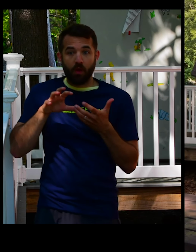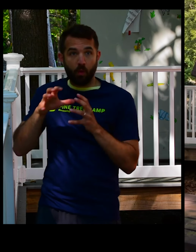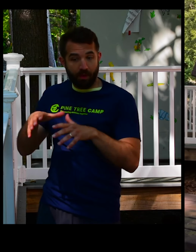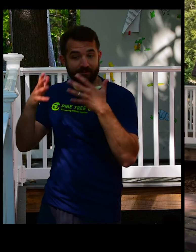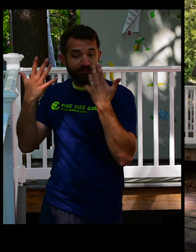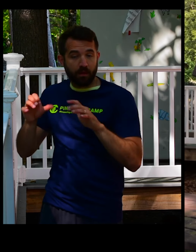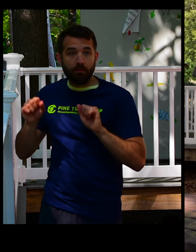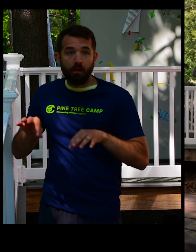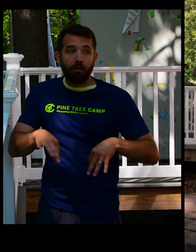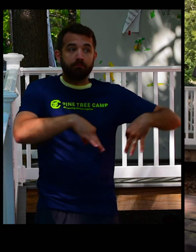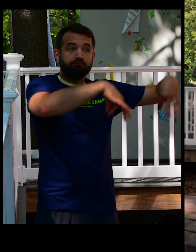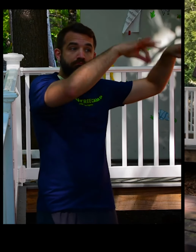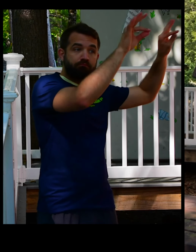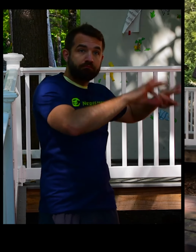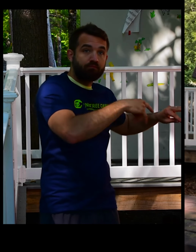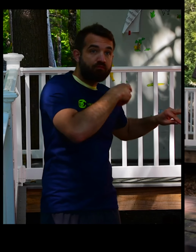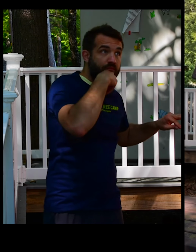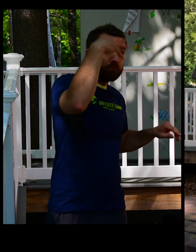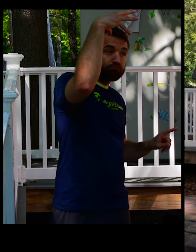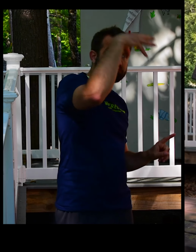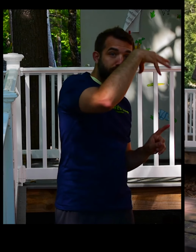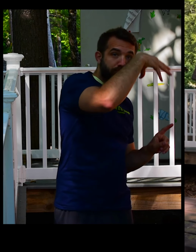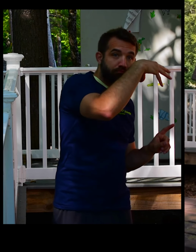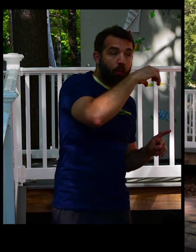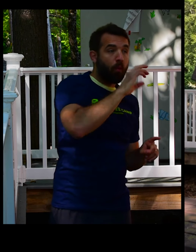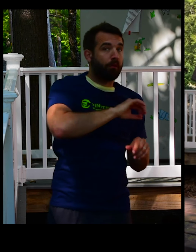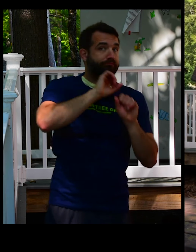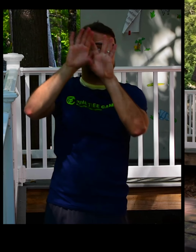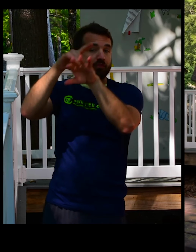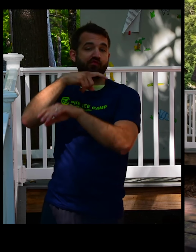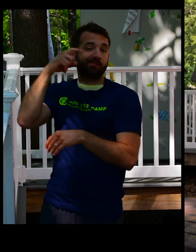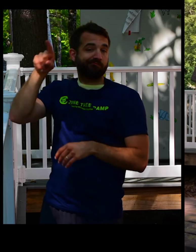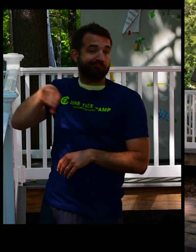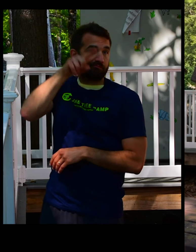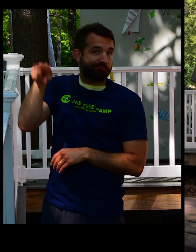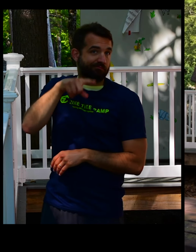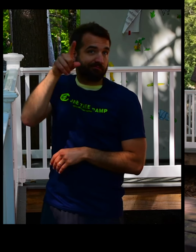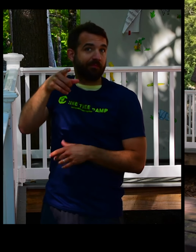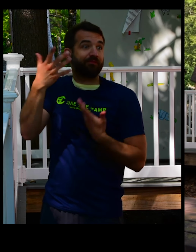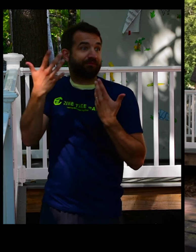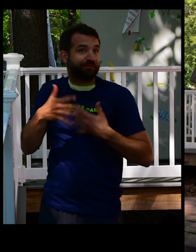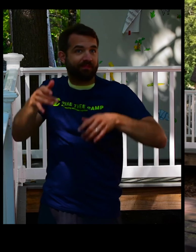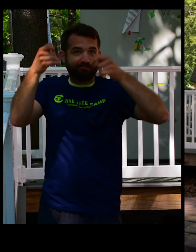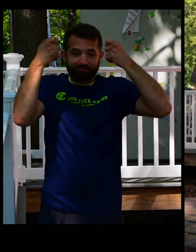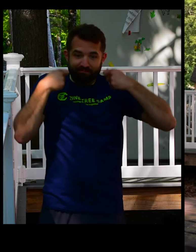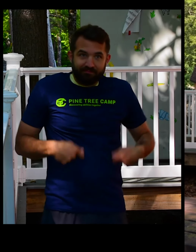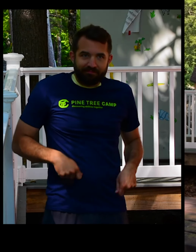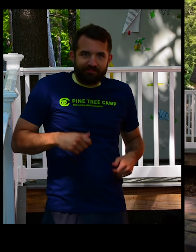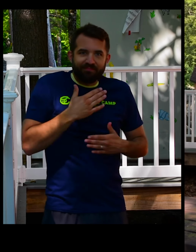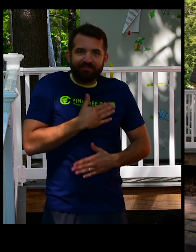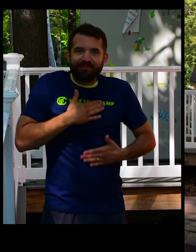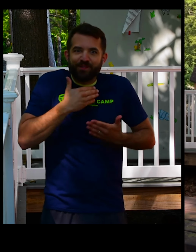done, you can either air dry or put it in the dryer. And then you can enjoy your brand new tie-dye Pine Tree Camp shirt.